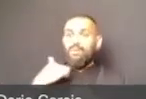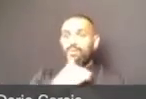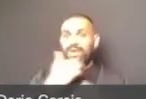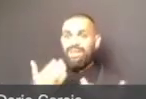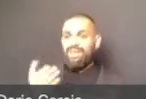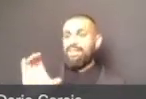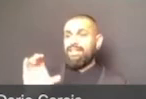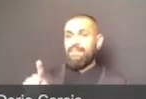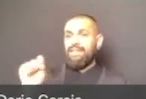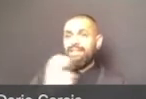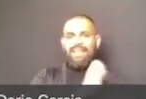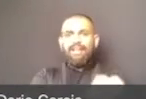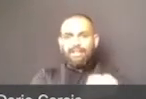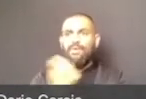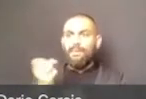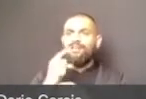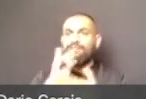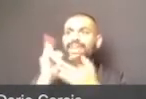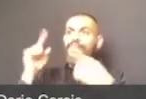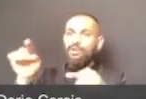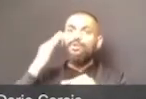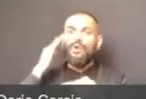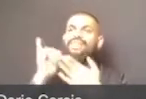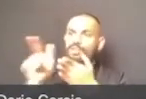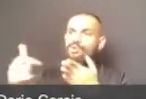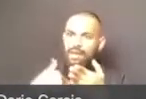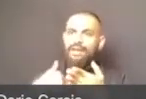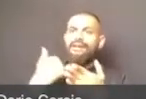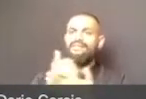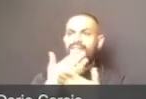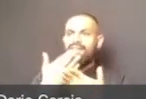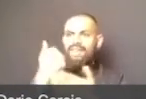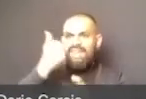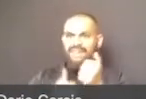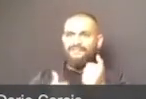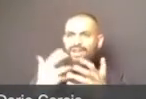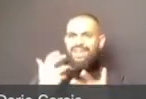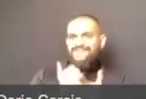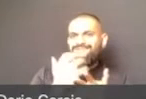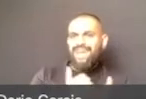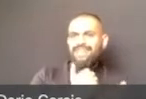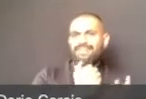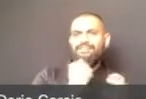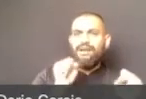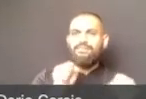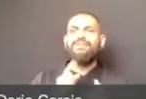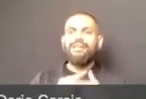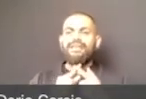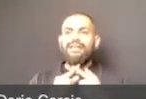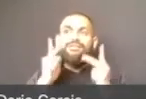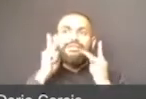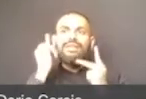sure that you have every advantage possible as a part of our community, to know what's happening and to see if there's